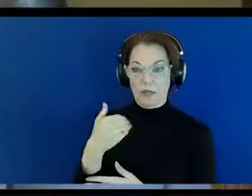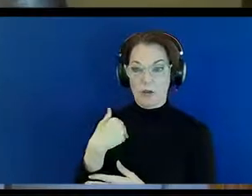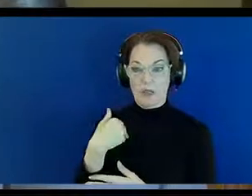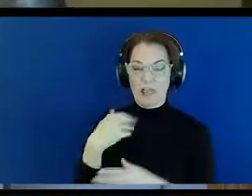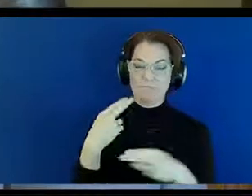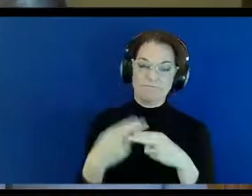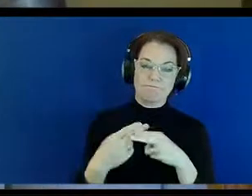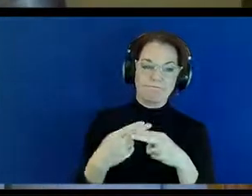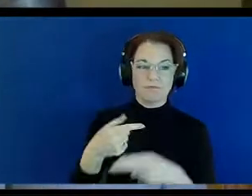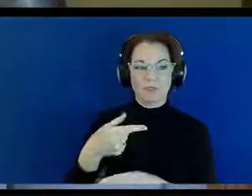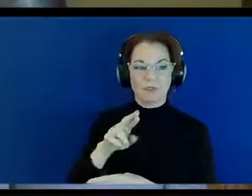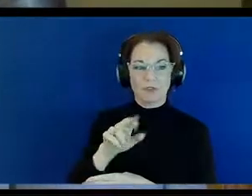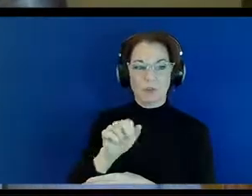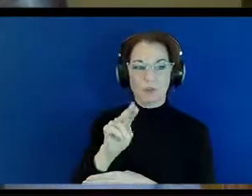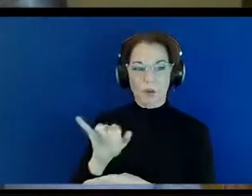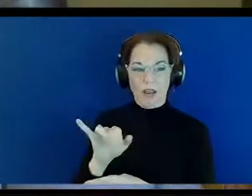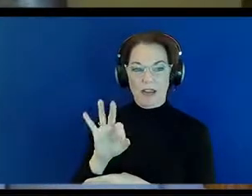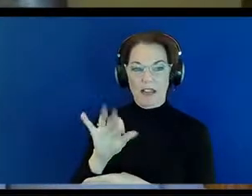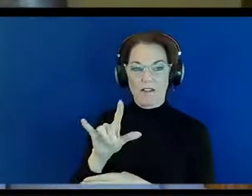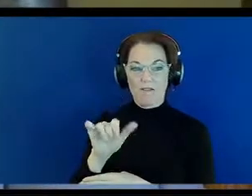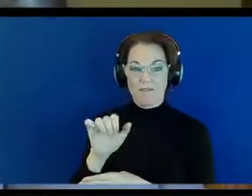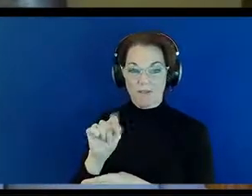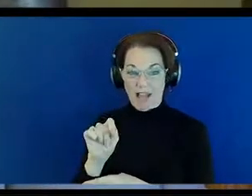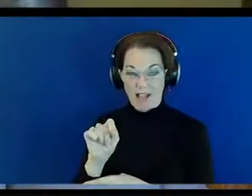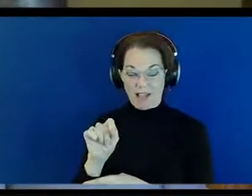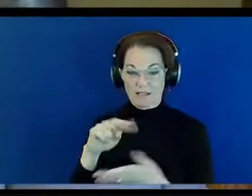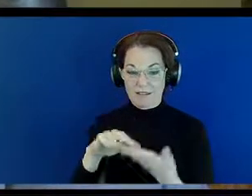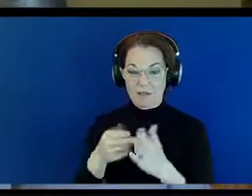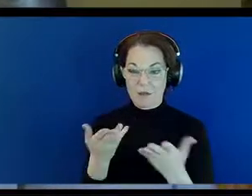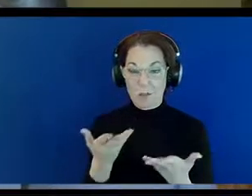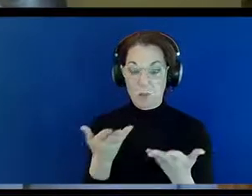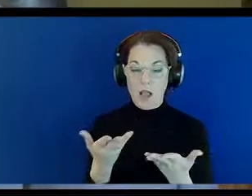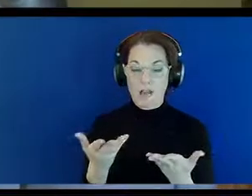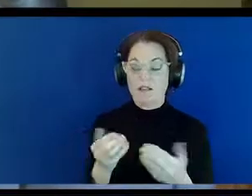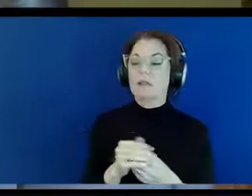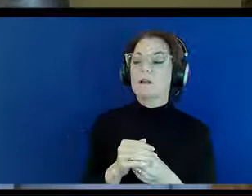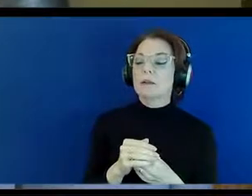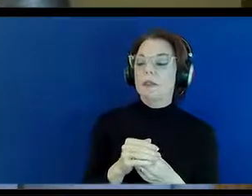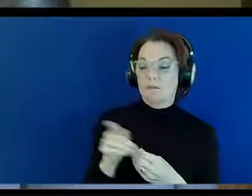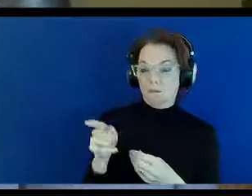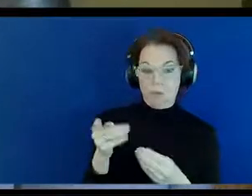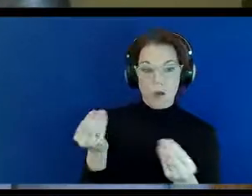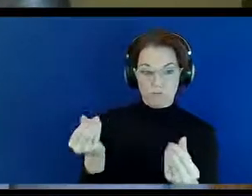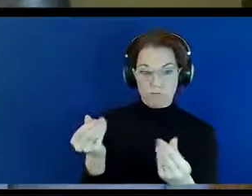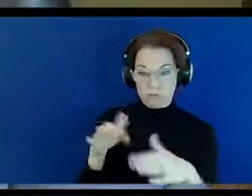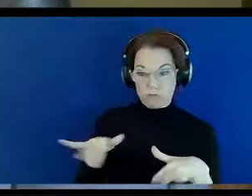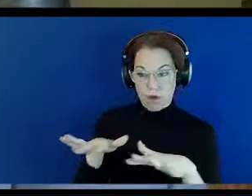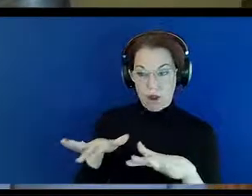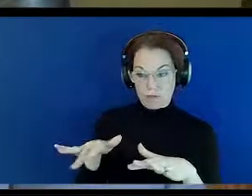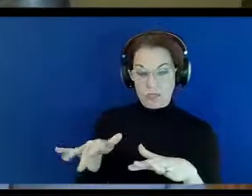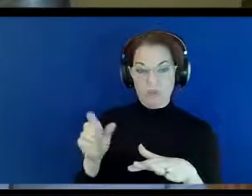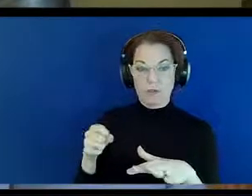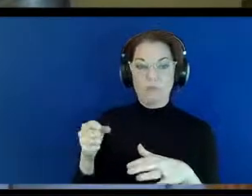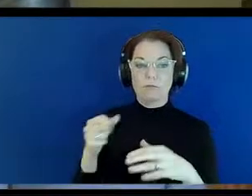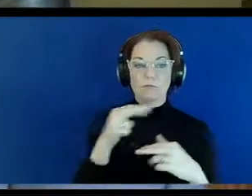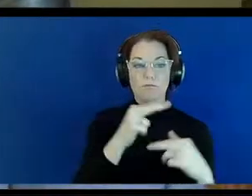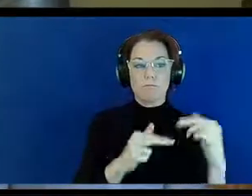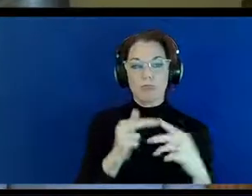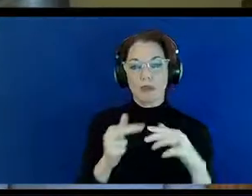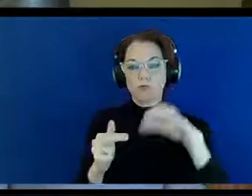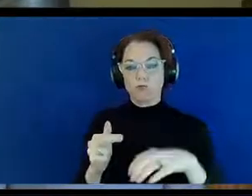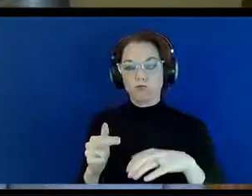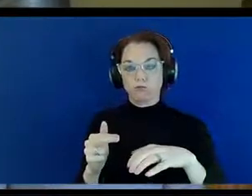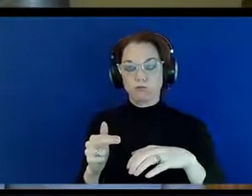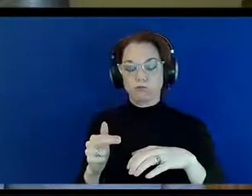which allows for people to use a part of their property to build a place accommodating their seniors, typically their parents or their